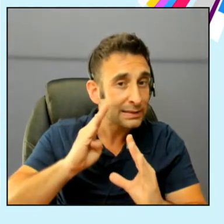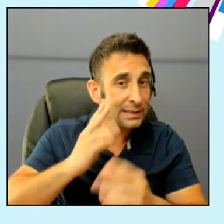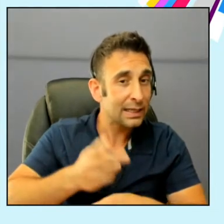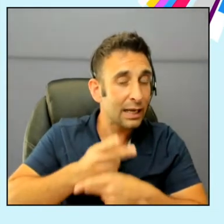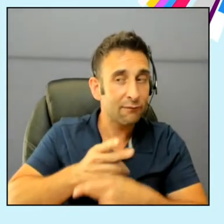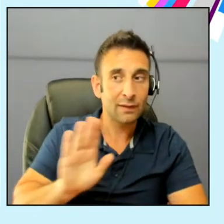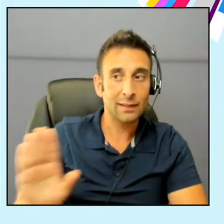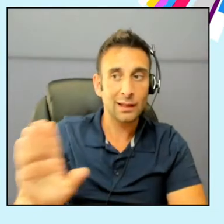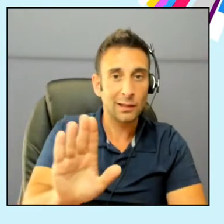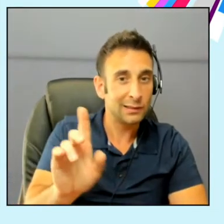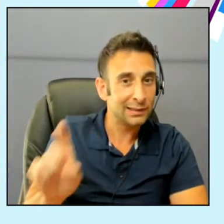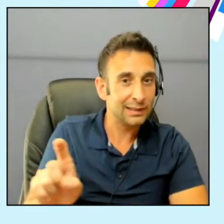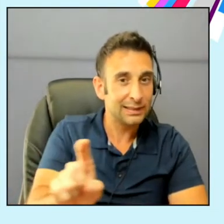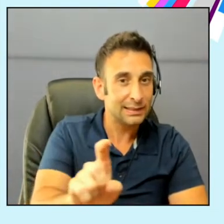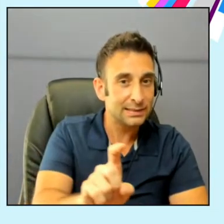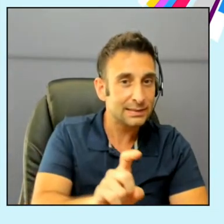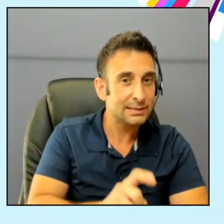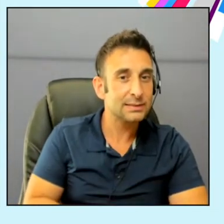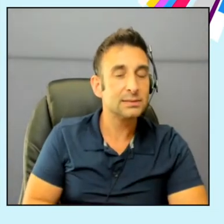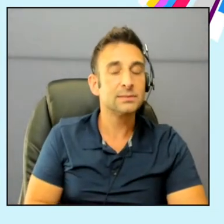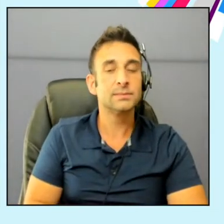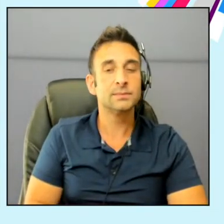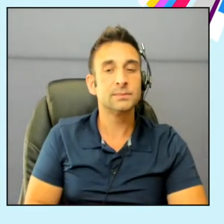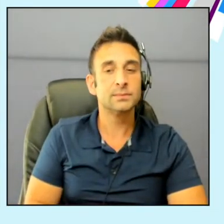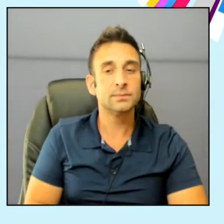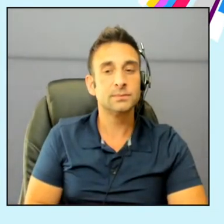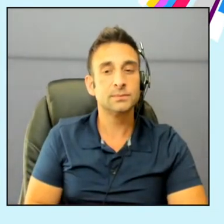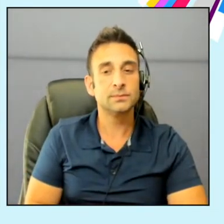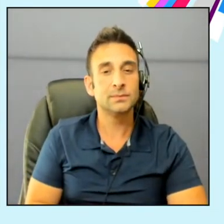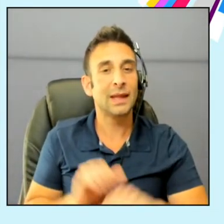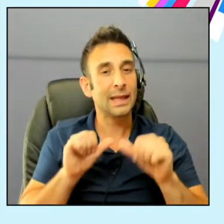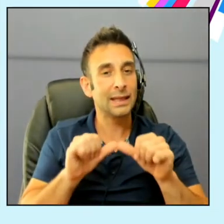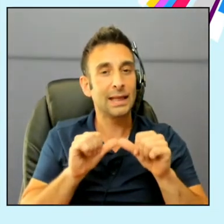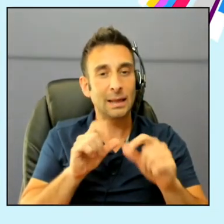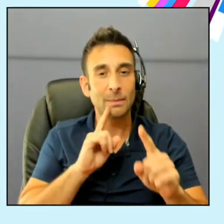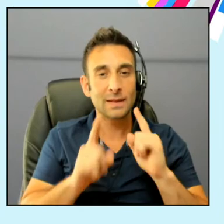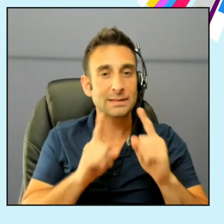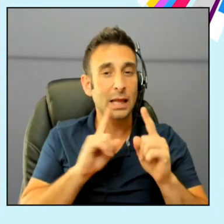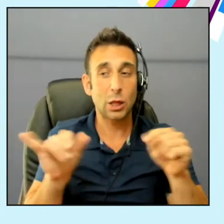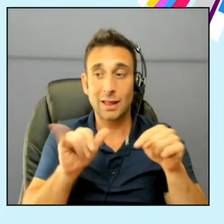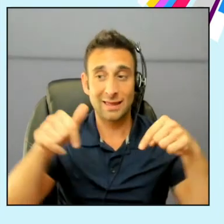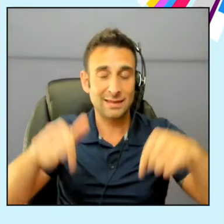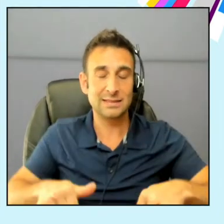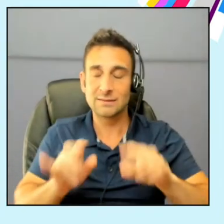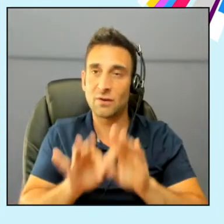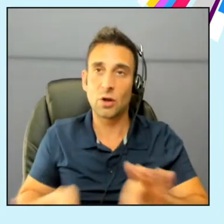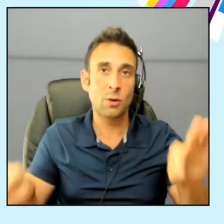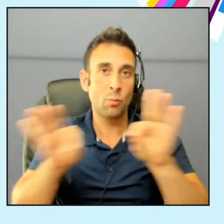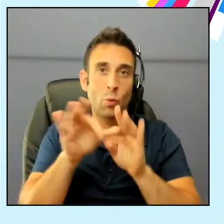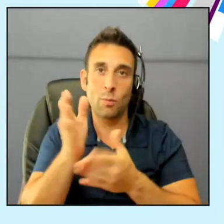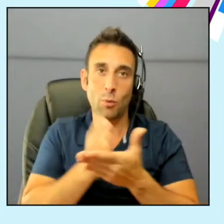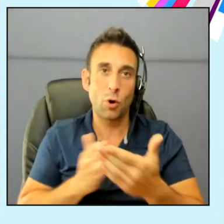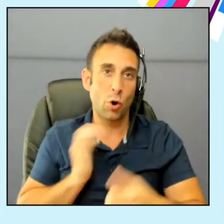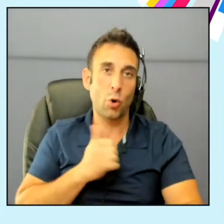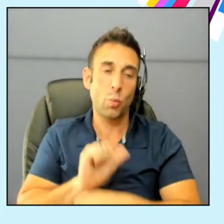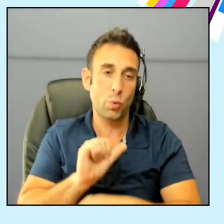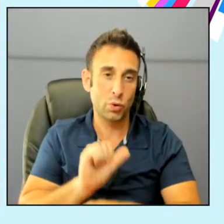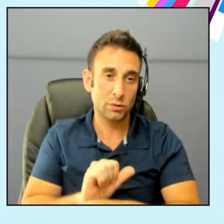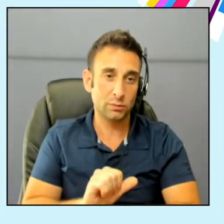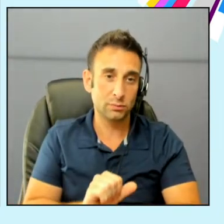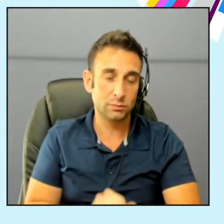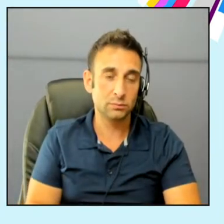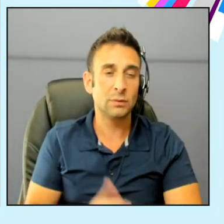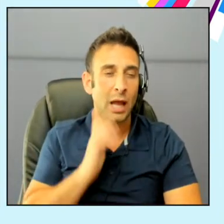people, and continuing these dialogues just like this is a very important part of the work. I'll pause there